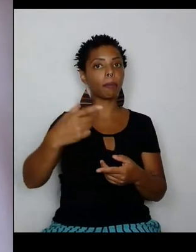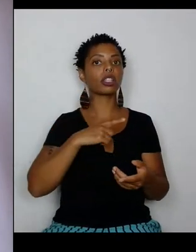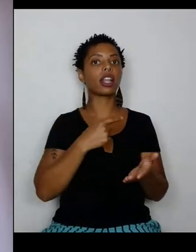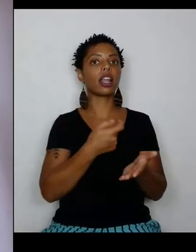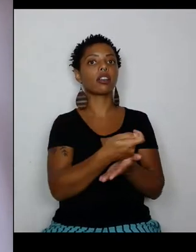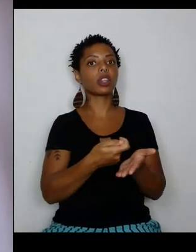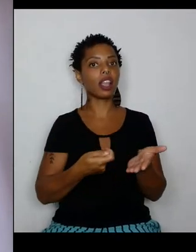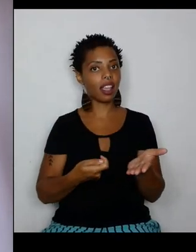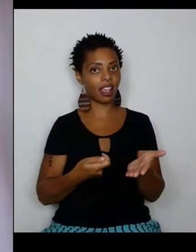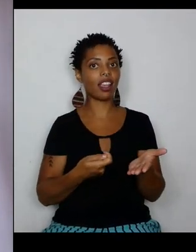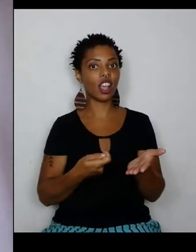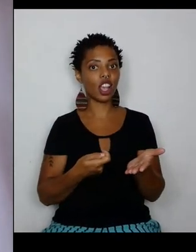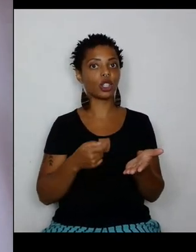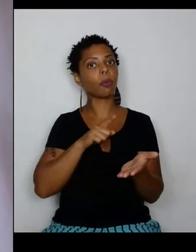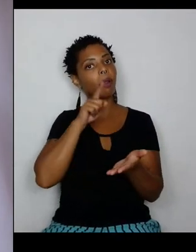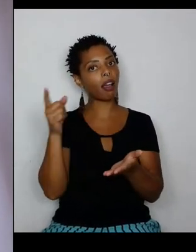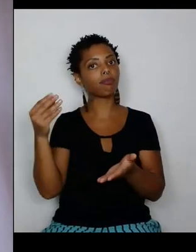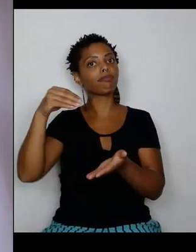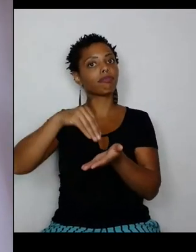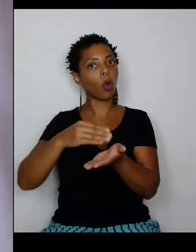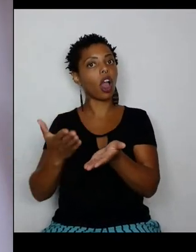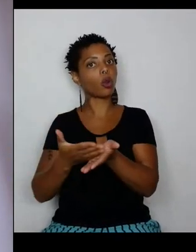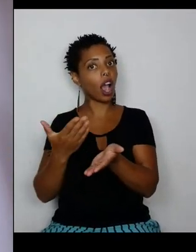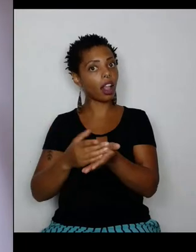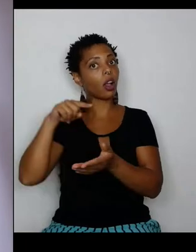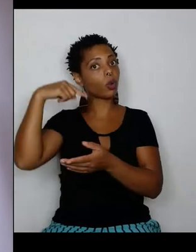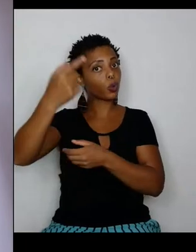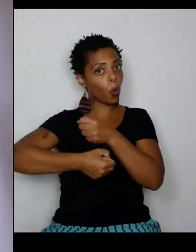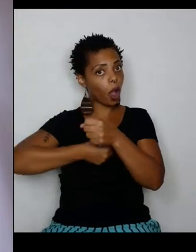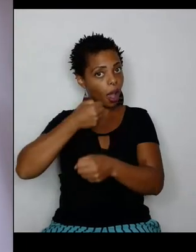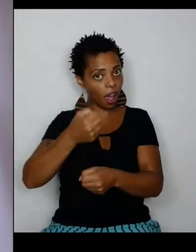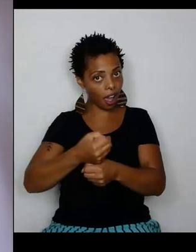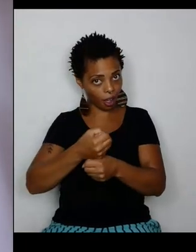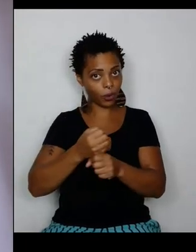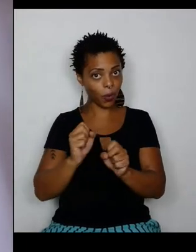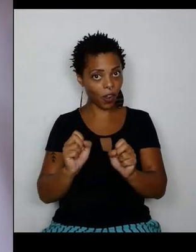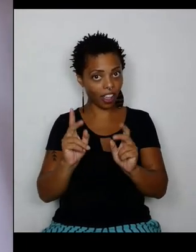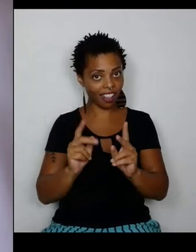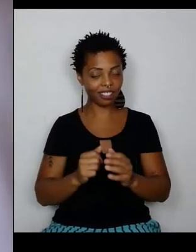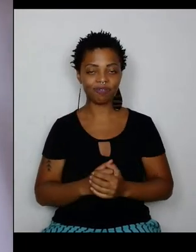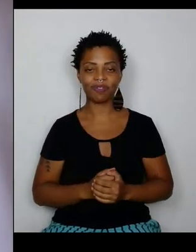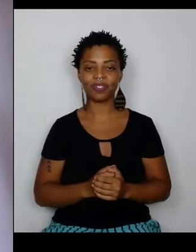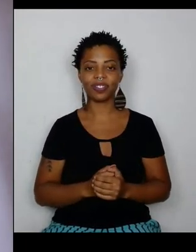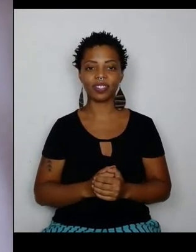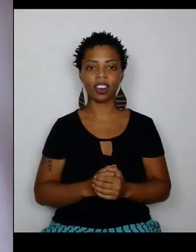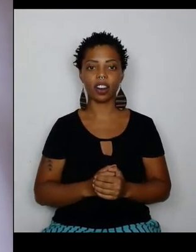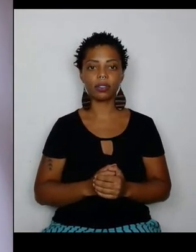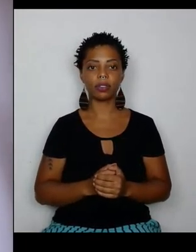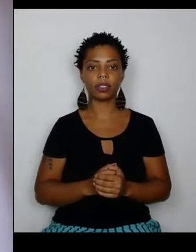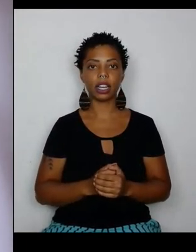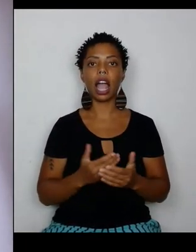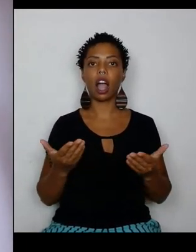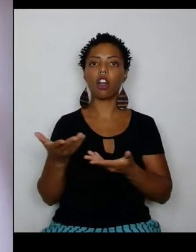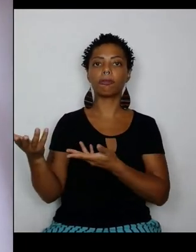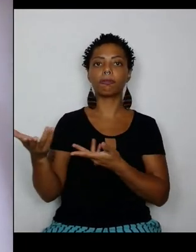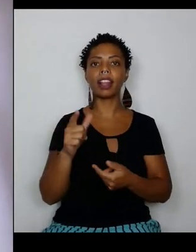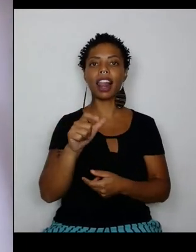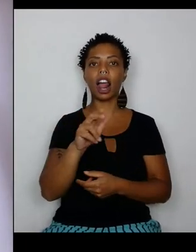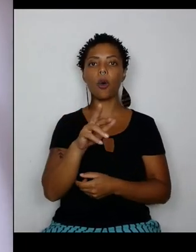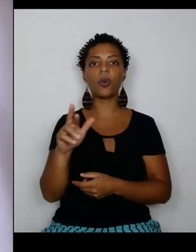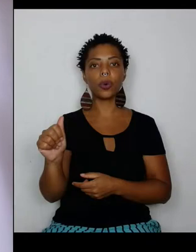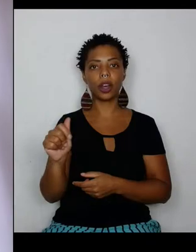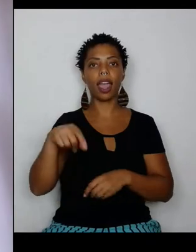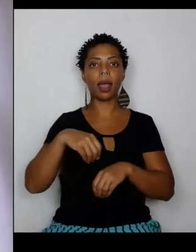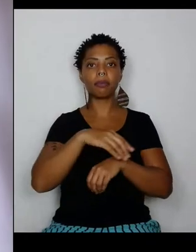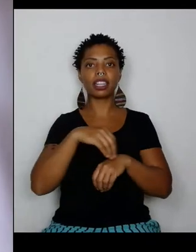will be part of our catalog that will be published next year with that i will hand it over